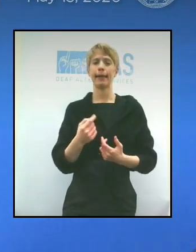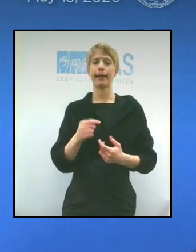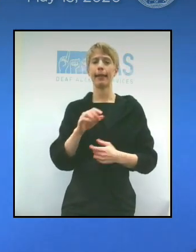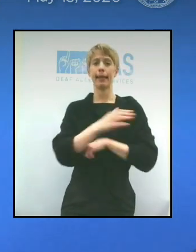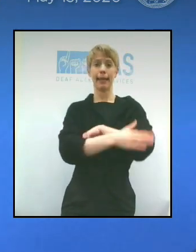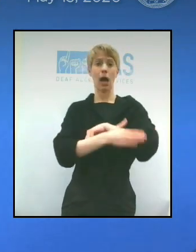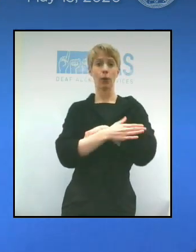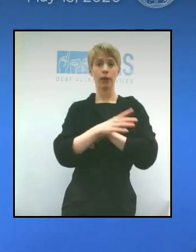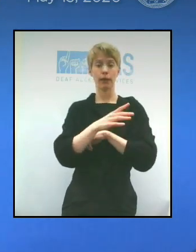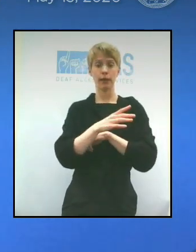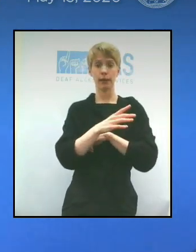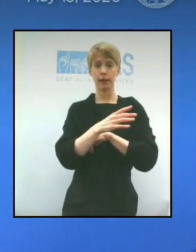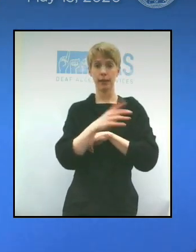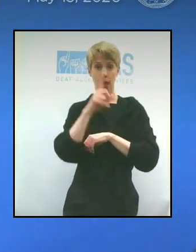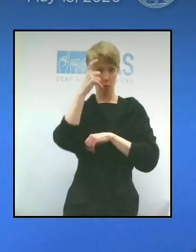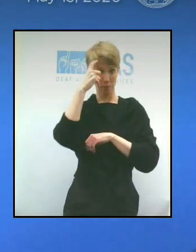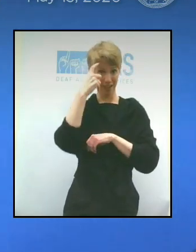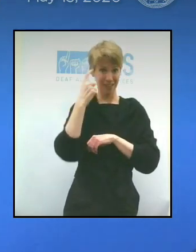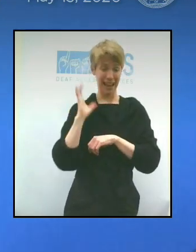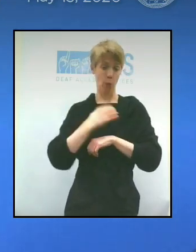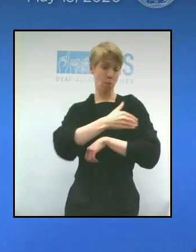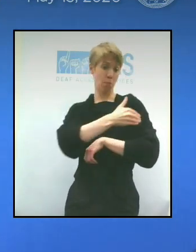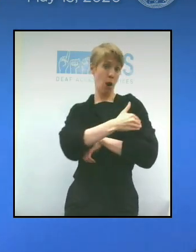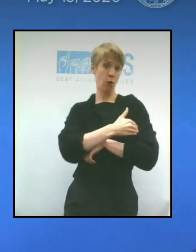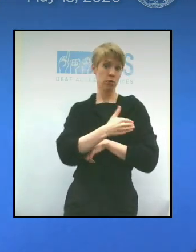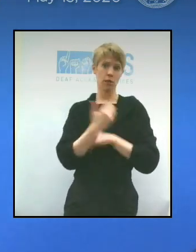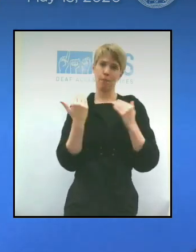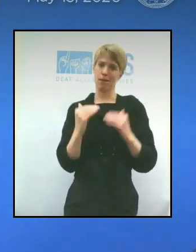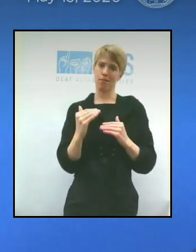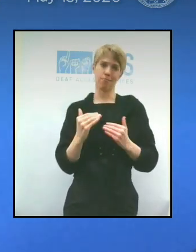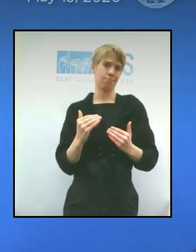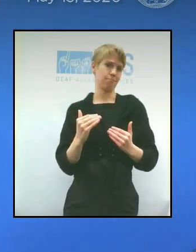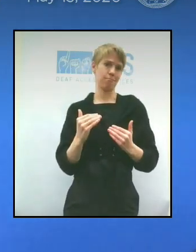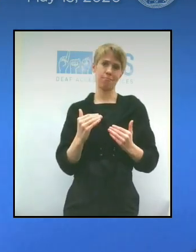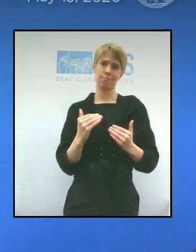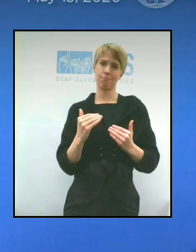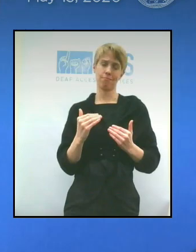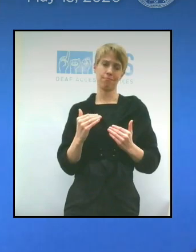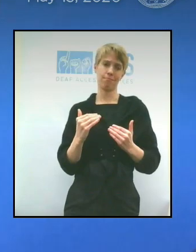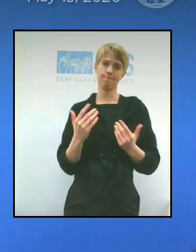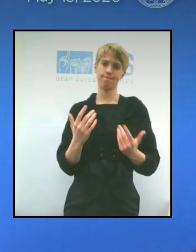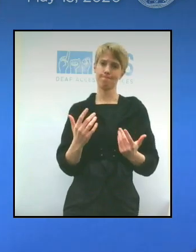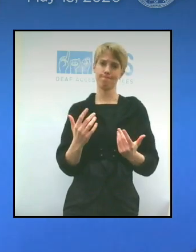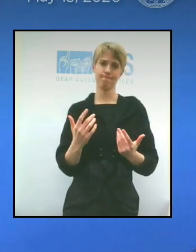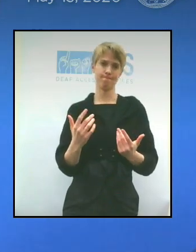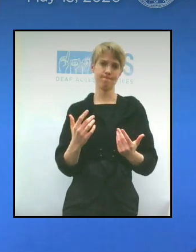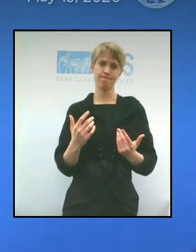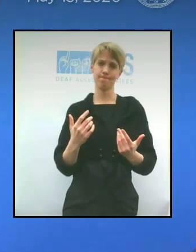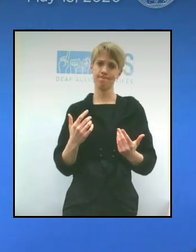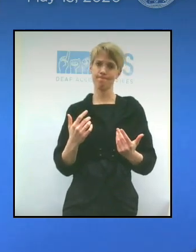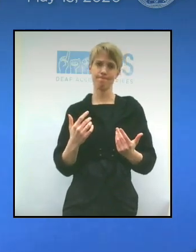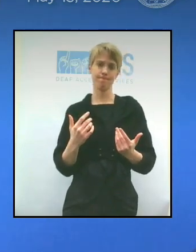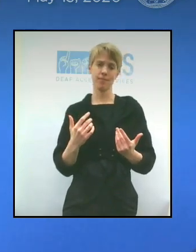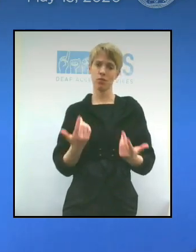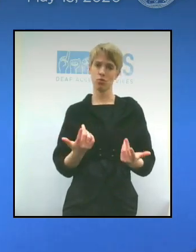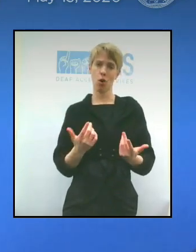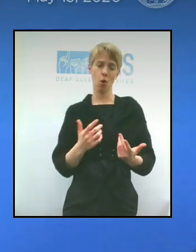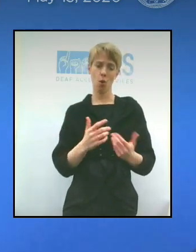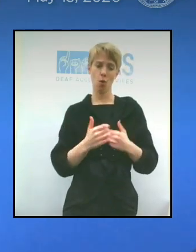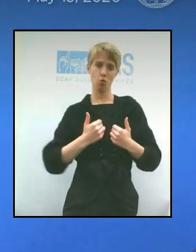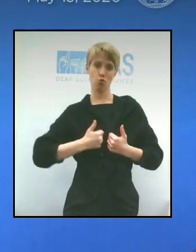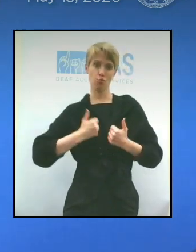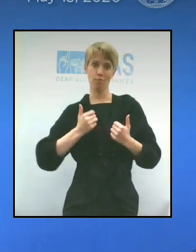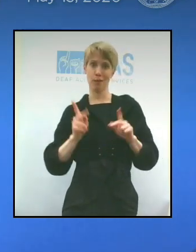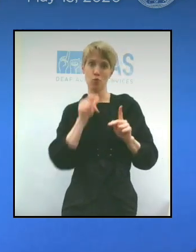county government has exhausted what we can do. It is up to keeping the community spread down, and it's up to the residents.